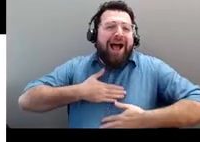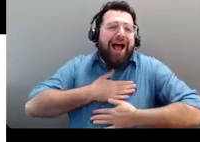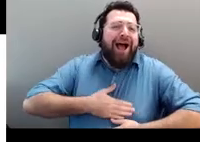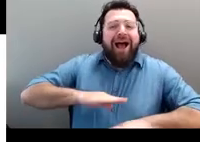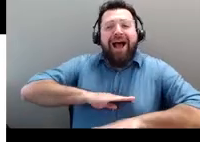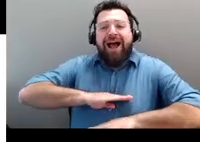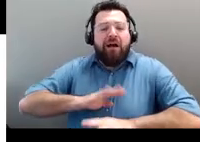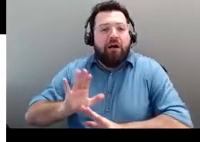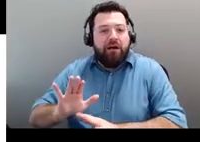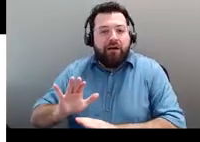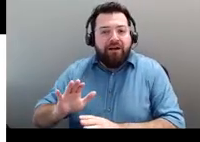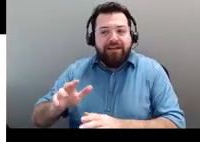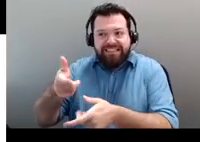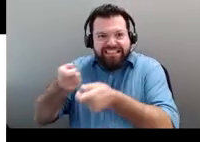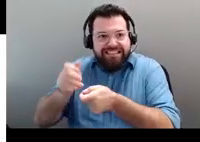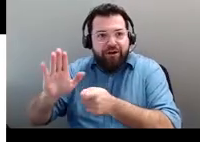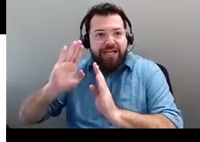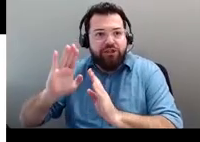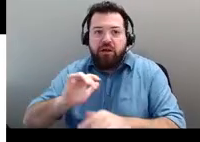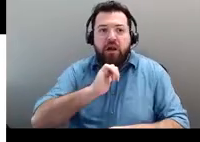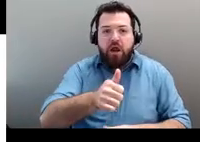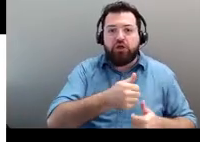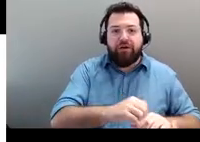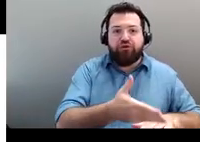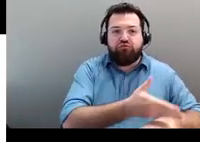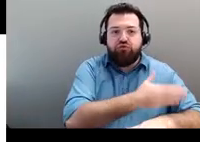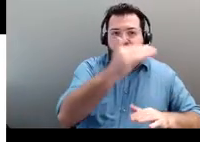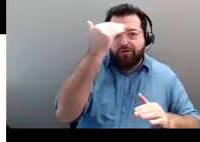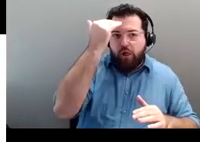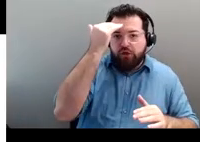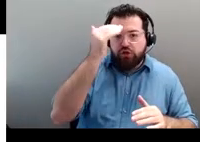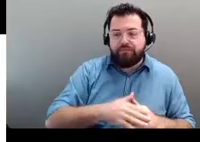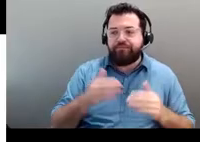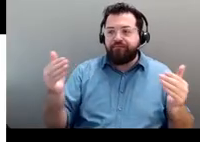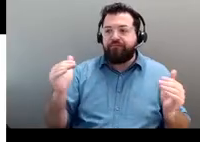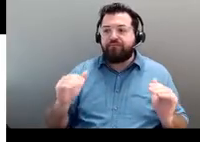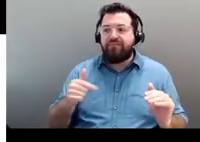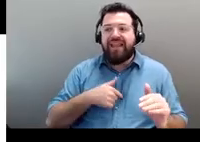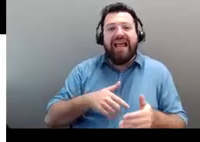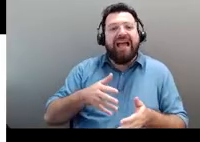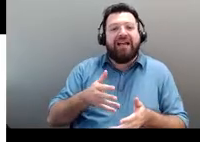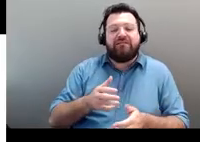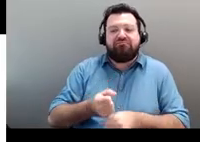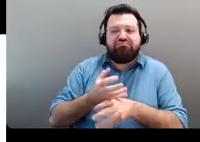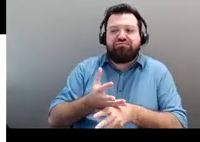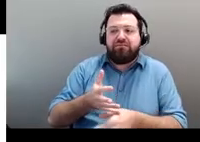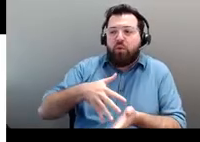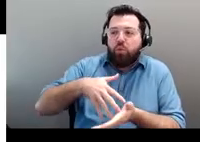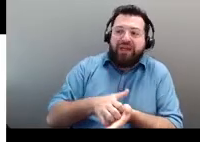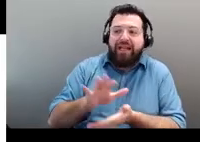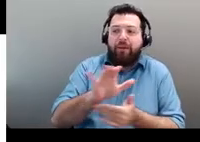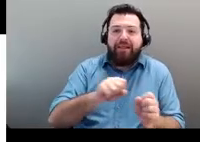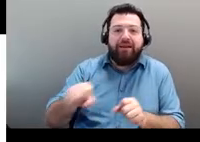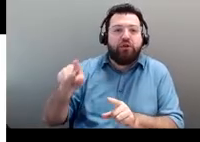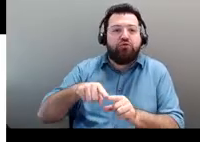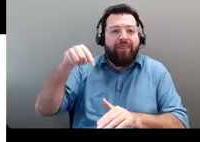wisdom. I'd weaken their ability to think deeply, not by banning books, by drowning